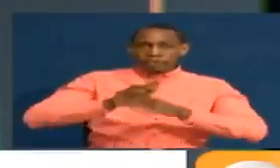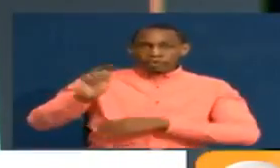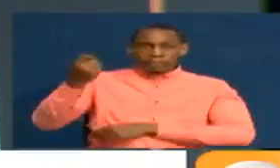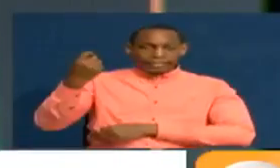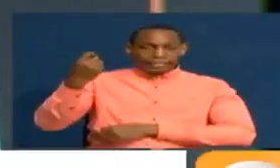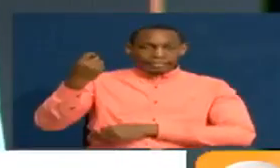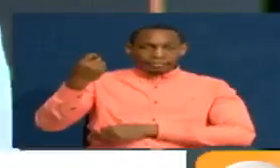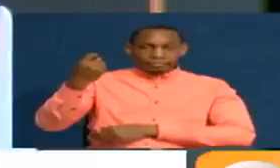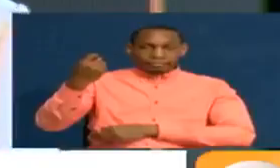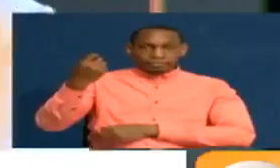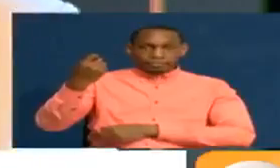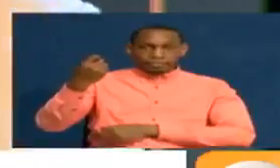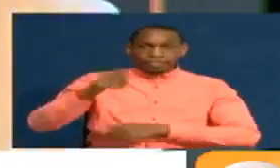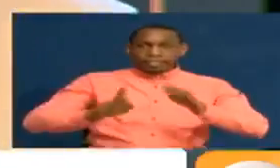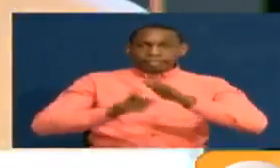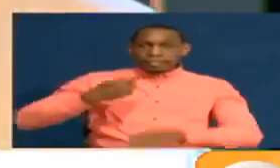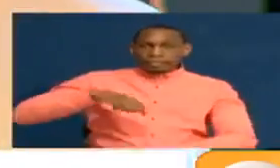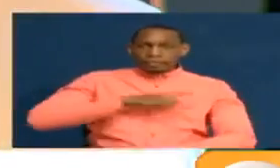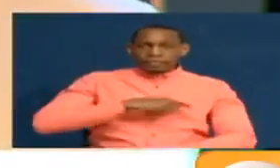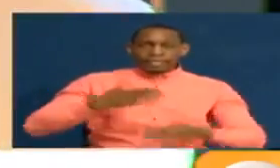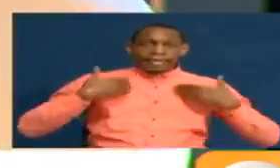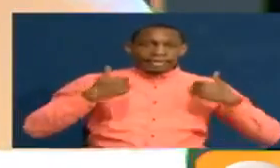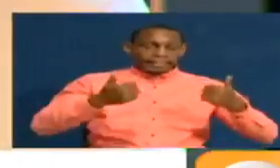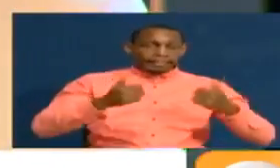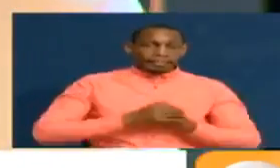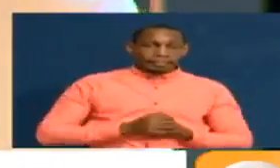President to our Ministry of Health,